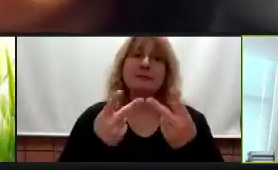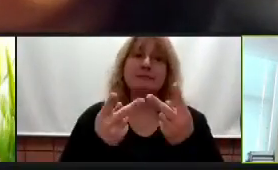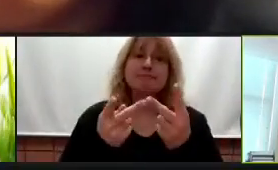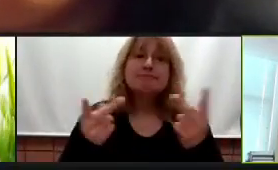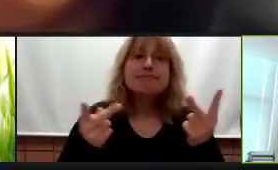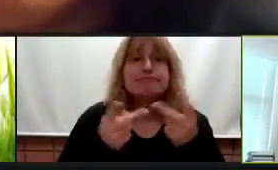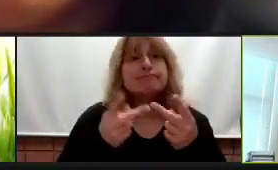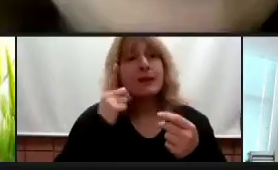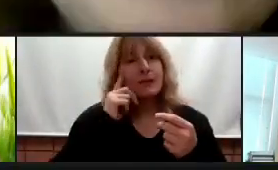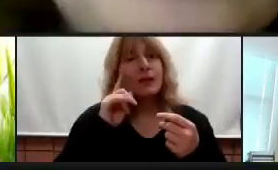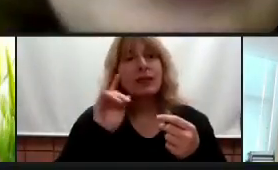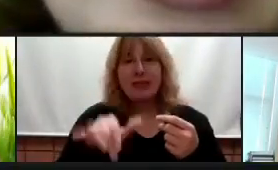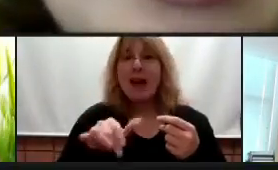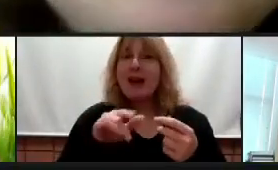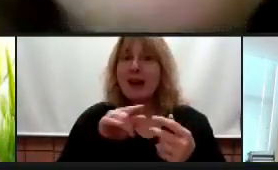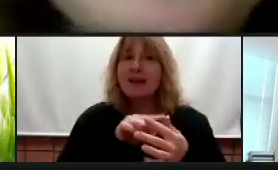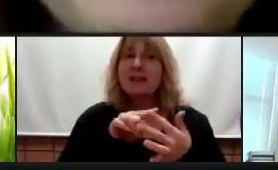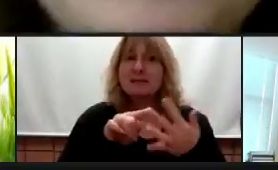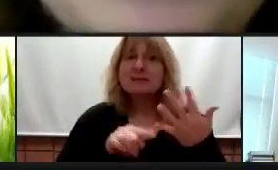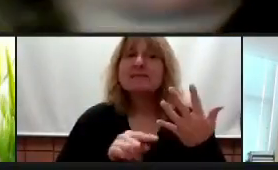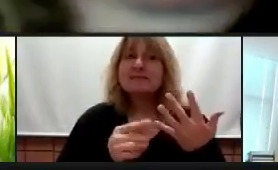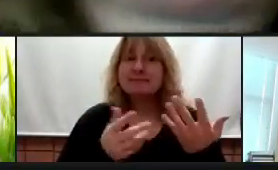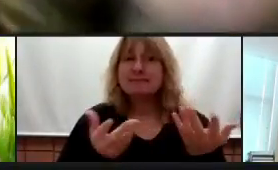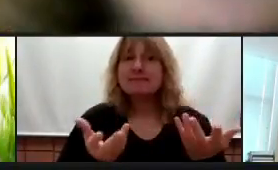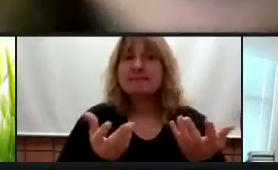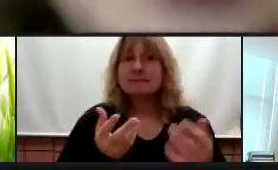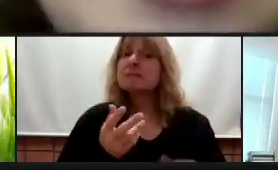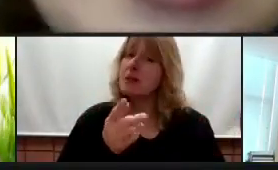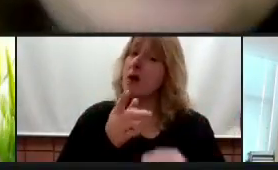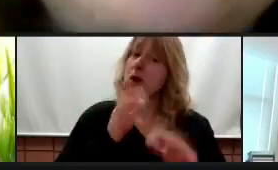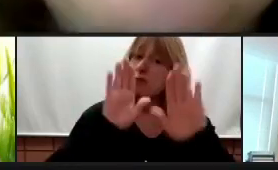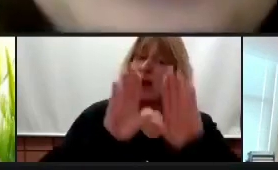That's great. And so both of you